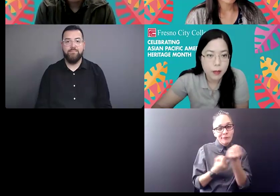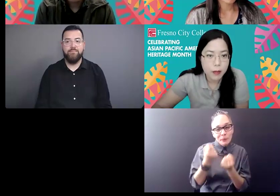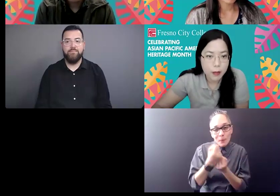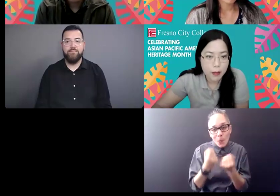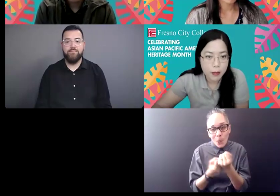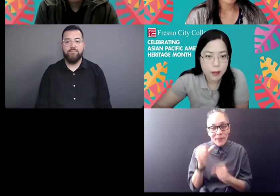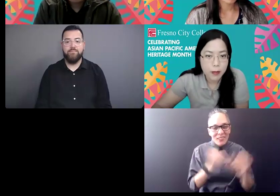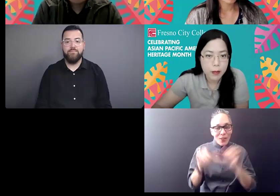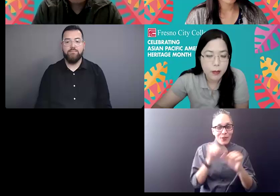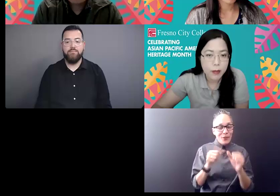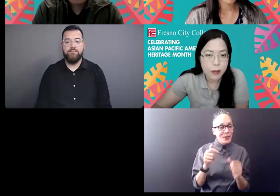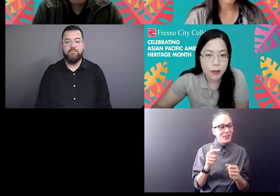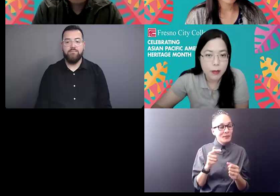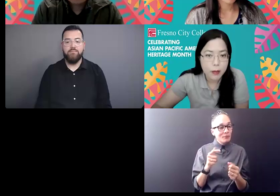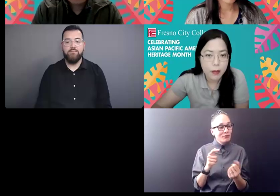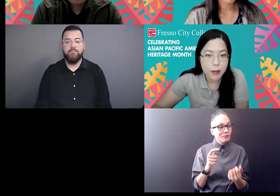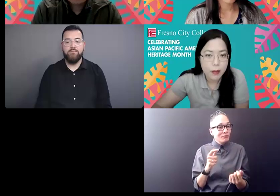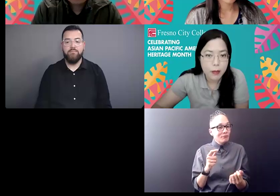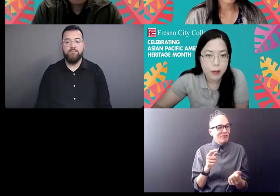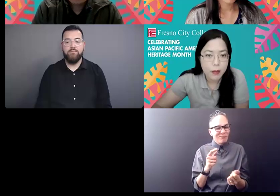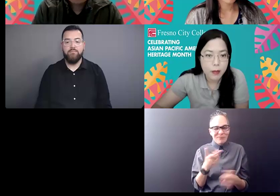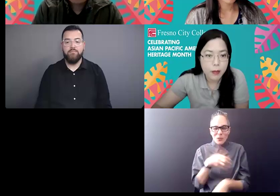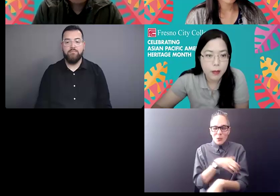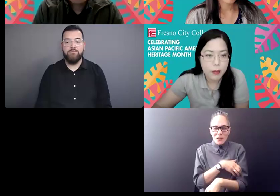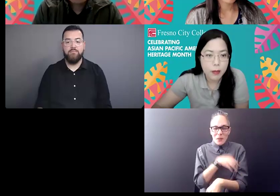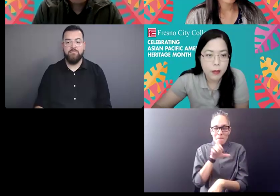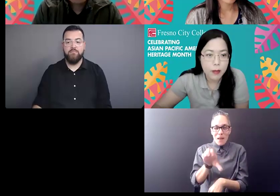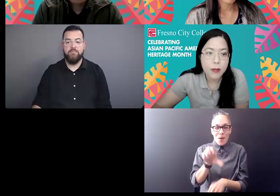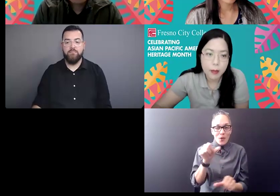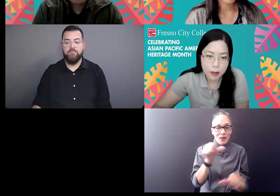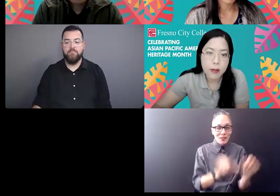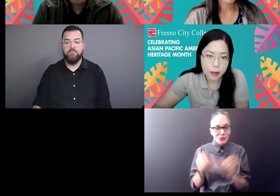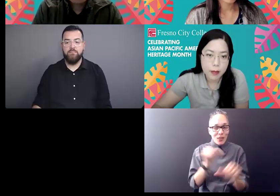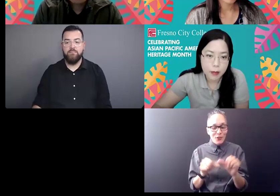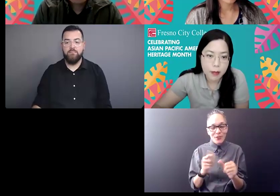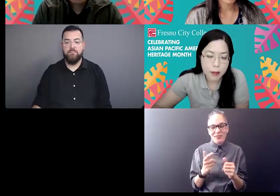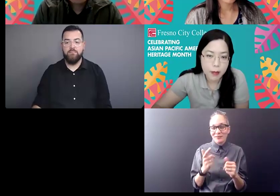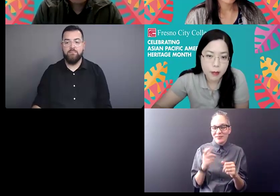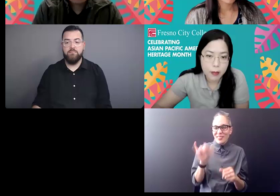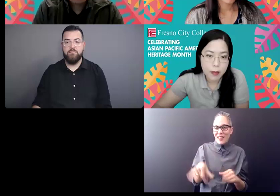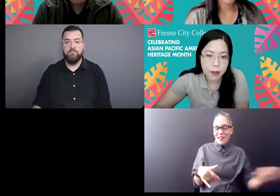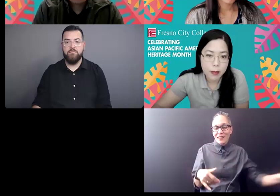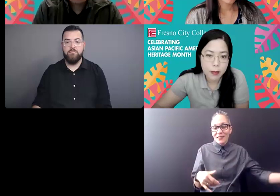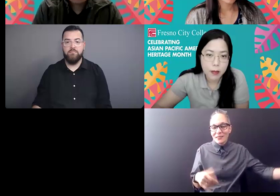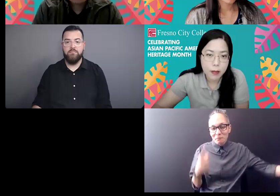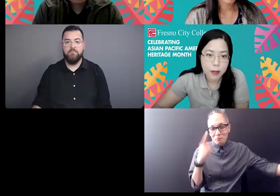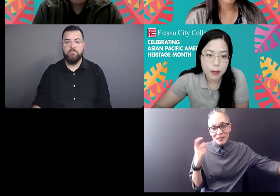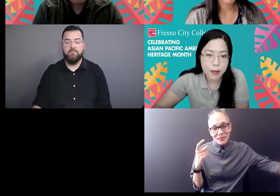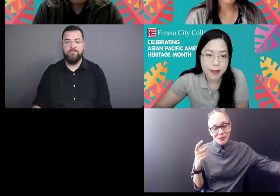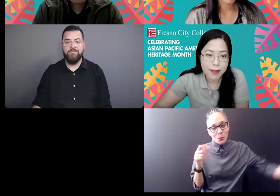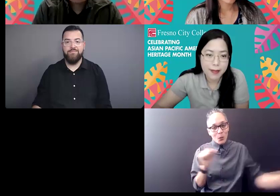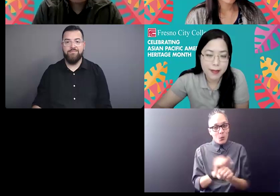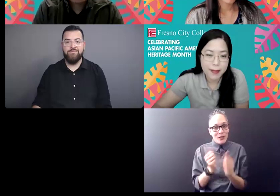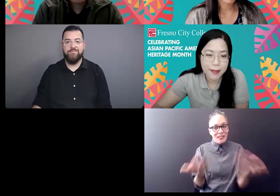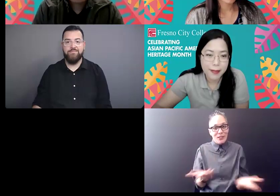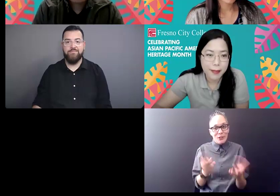to really empower each other in our positions, especially since we all work here in the district